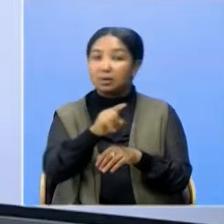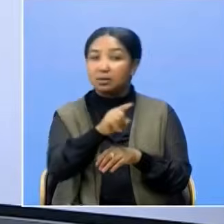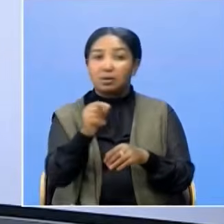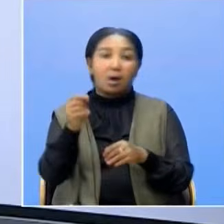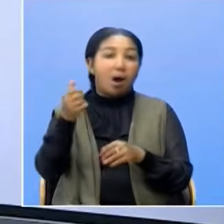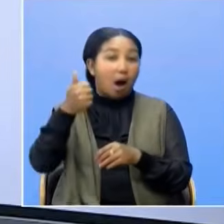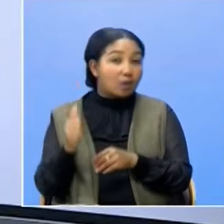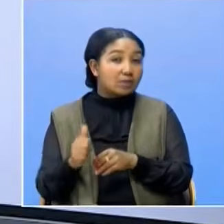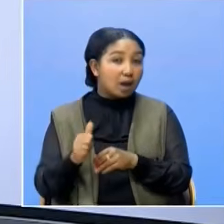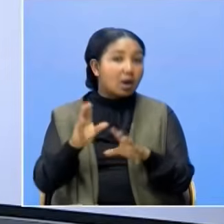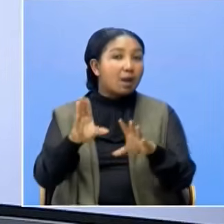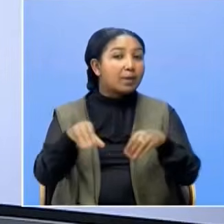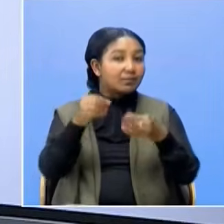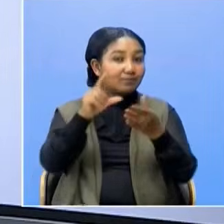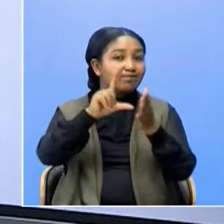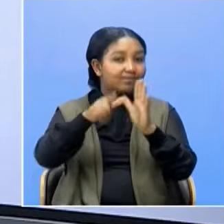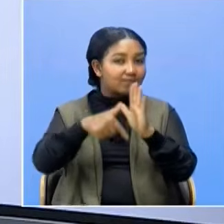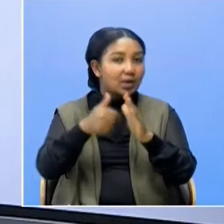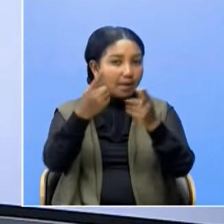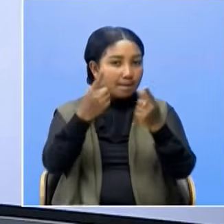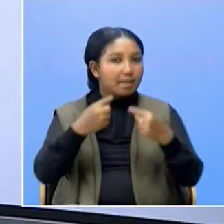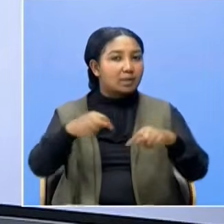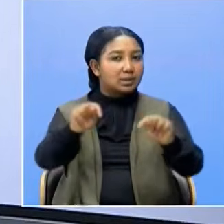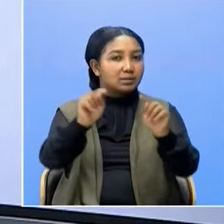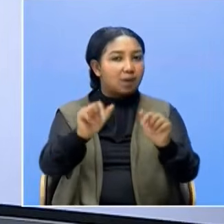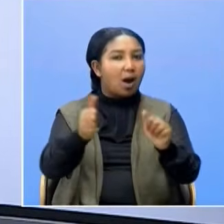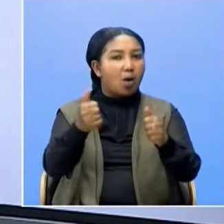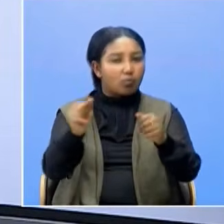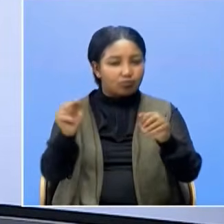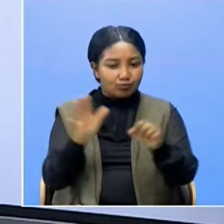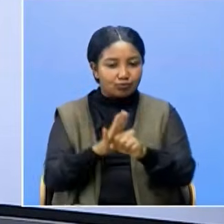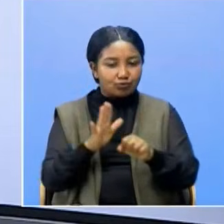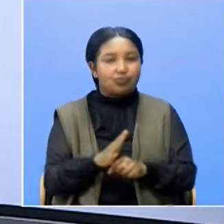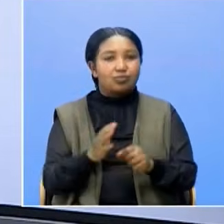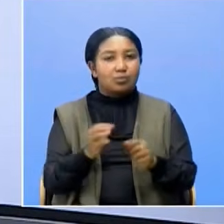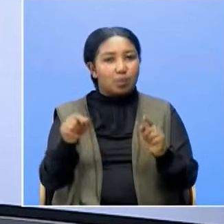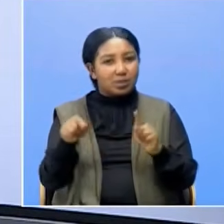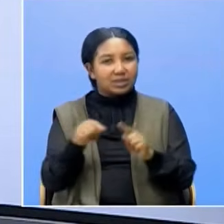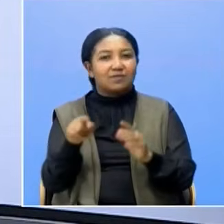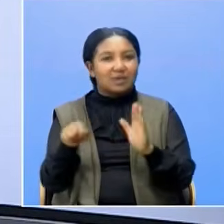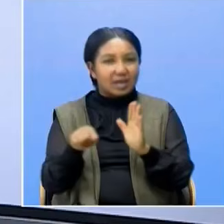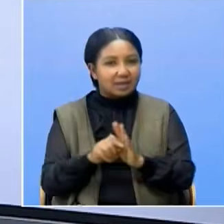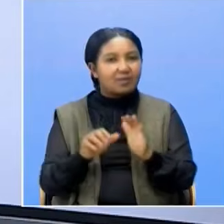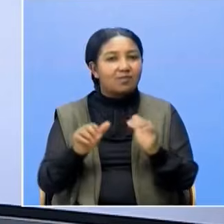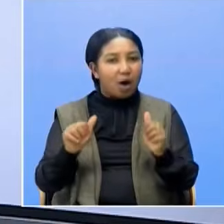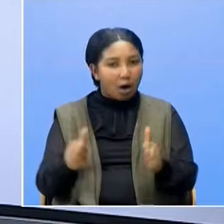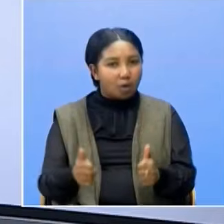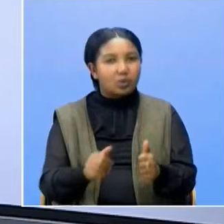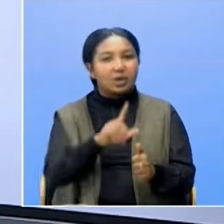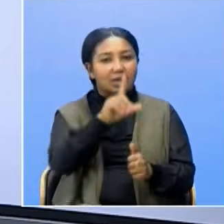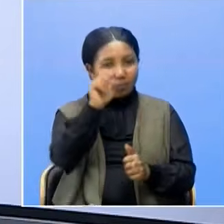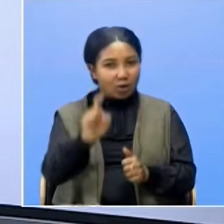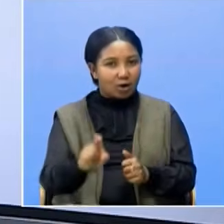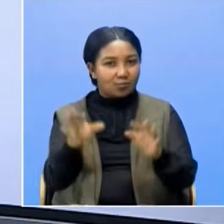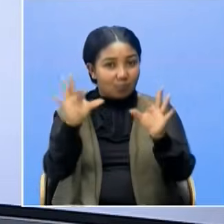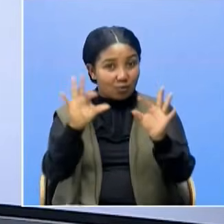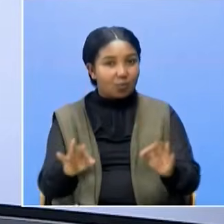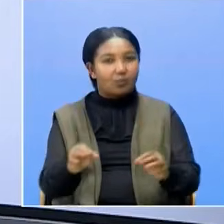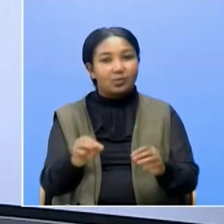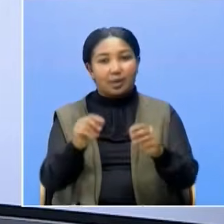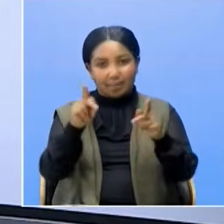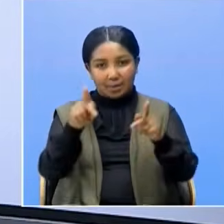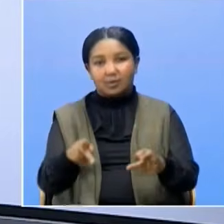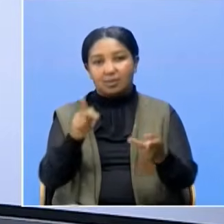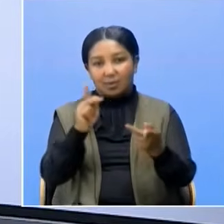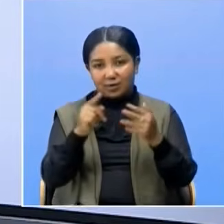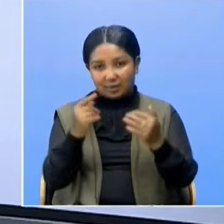Okay, let me give you a few seconds and practice how to make a positive, negative, and interrogative form of the present